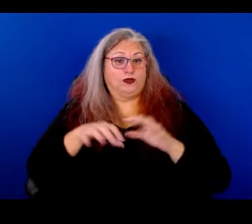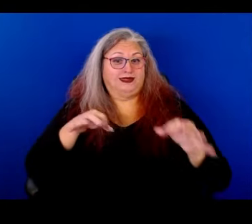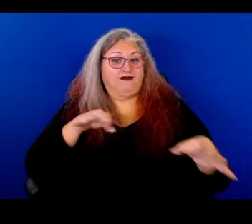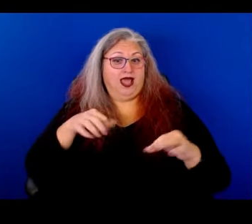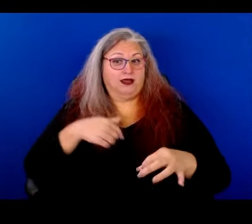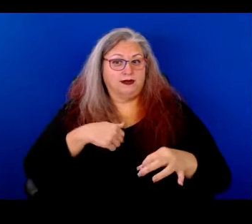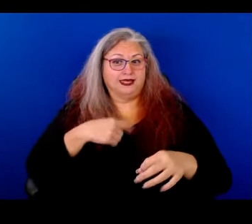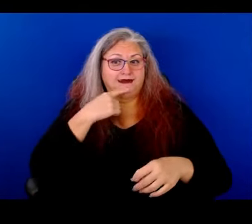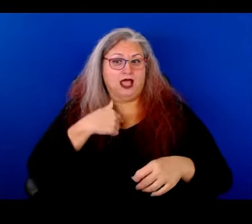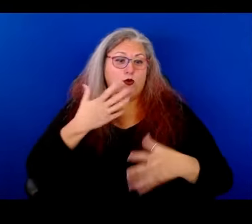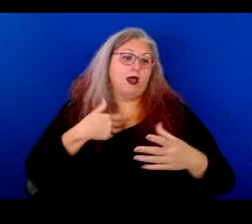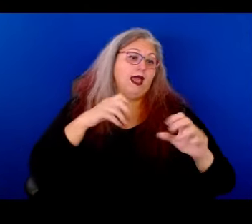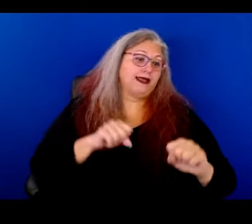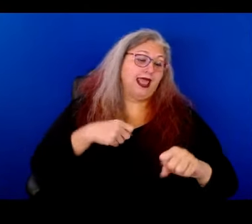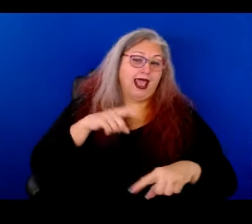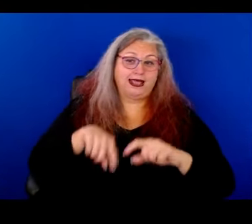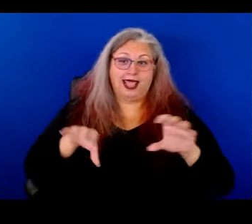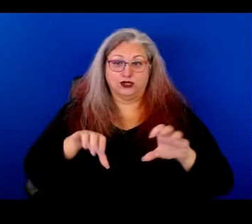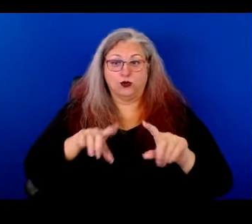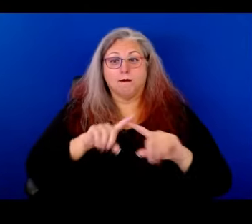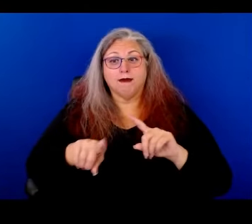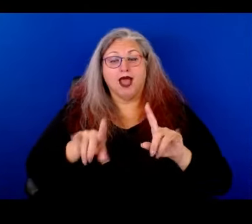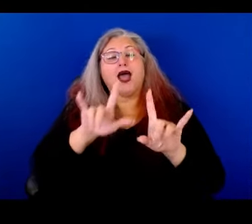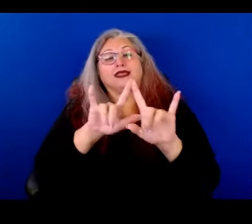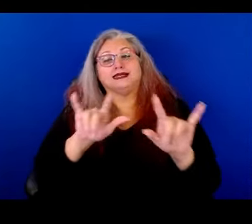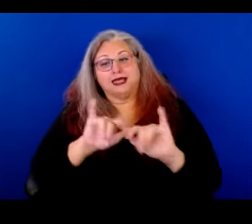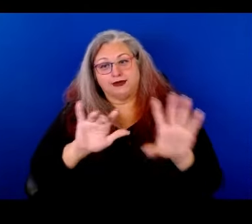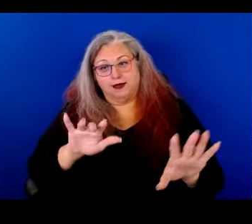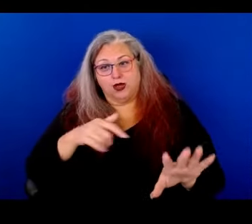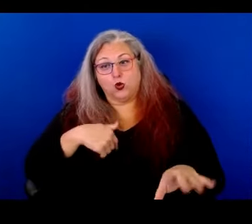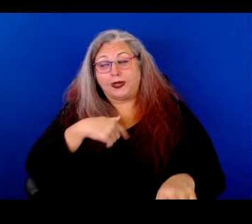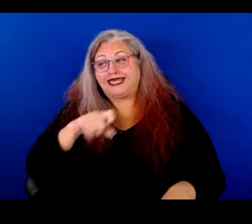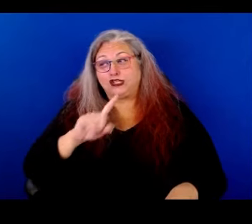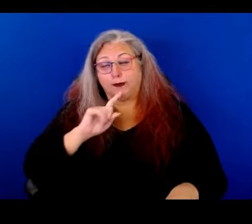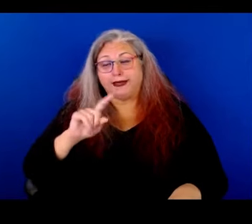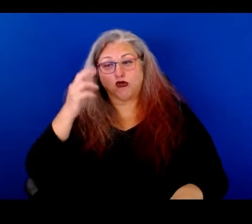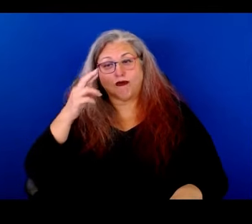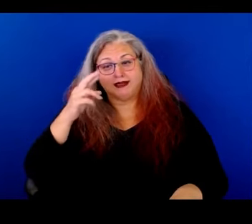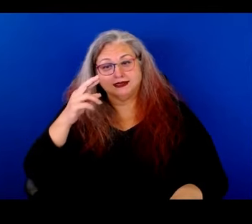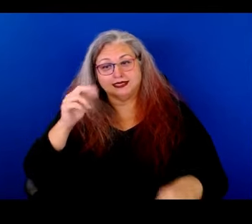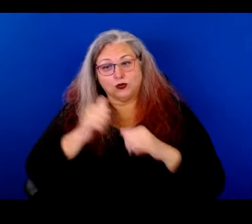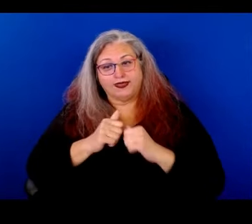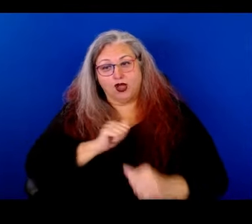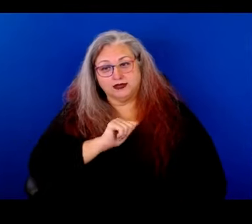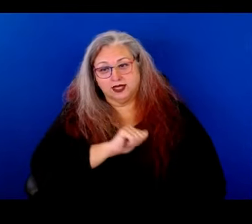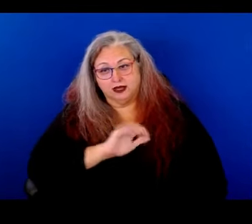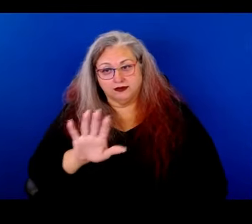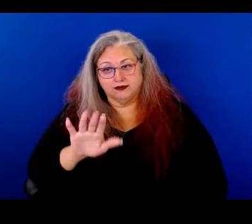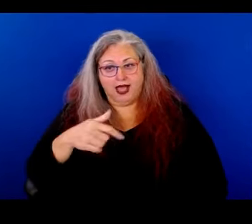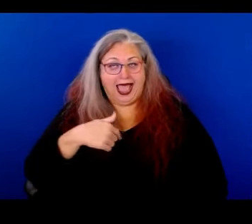define me and tell me what I can and can't do. But at the same time, we need to be realistic with